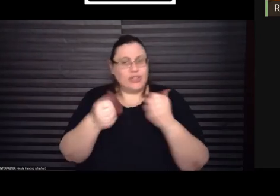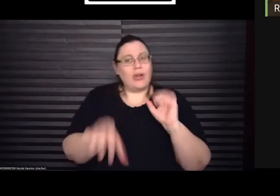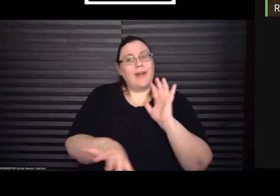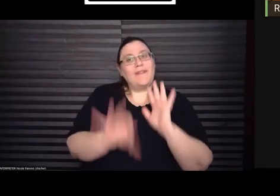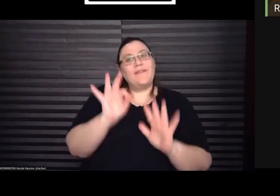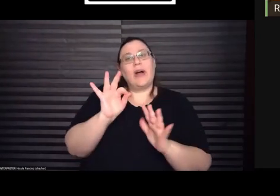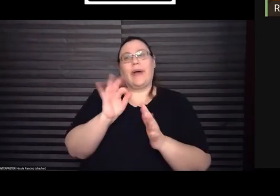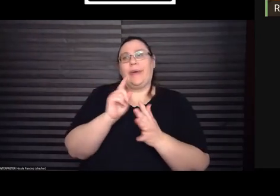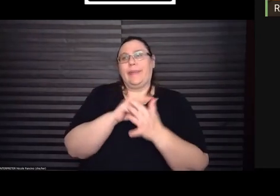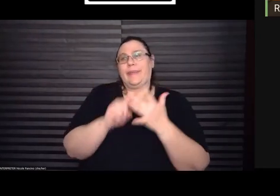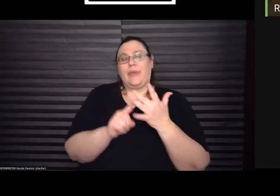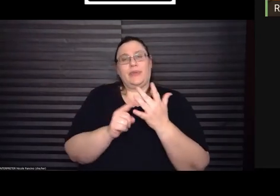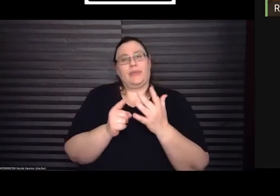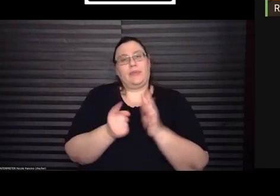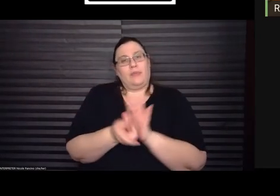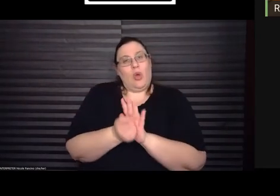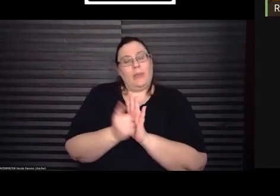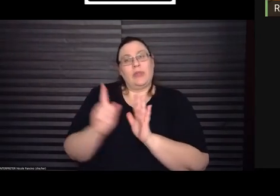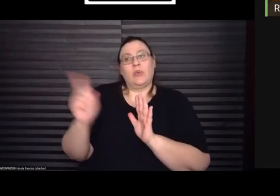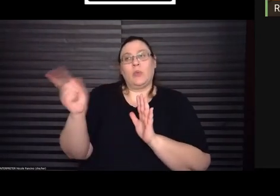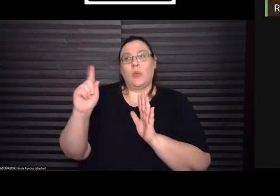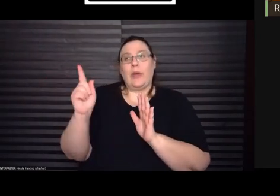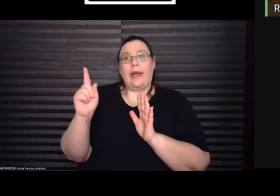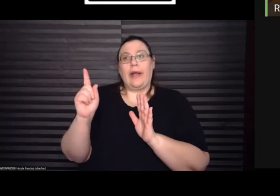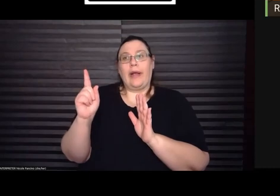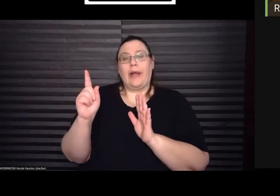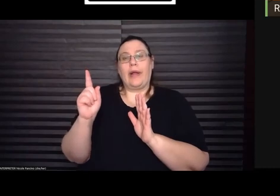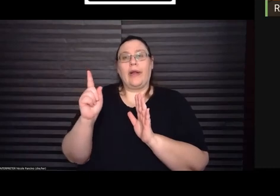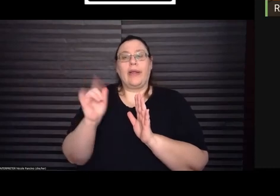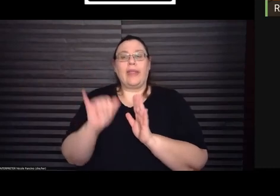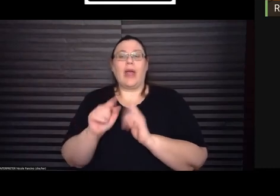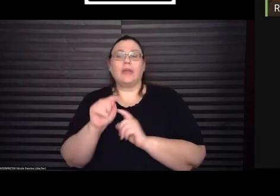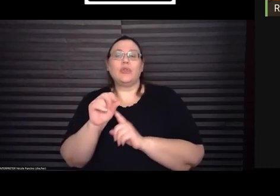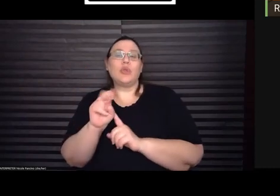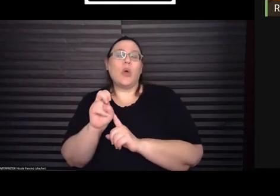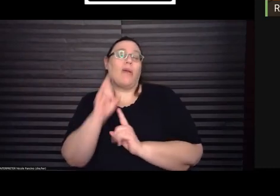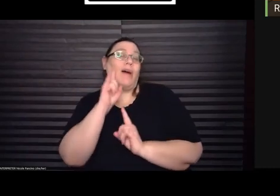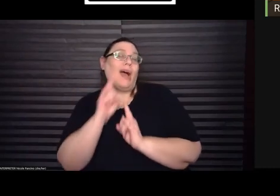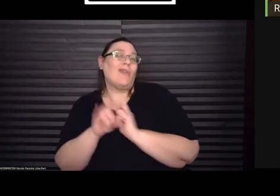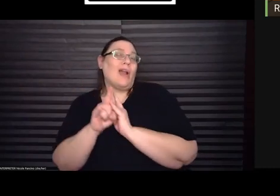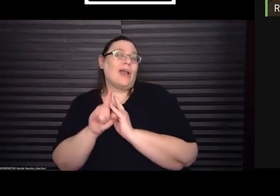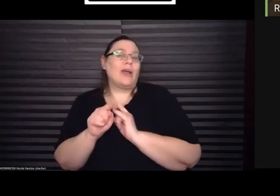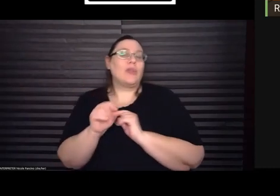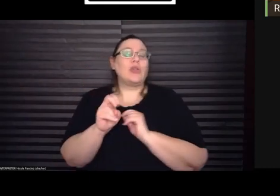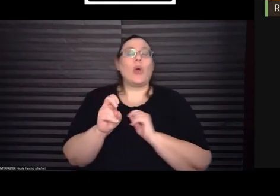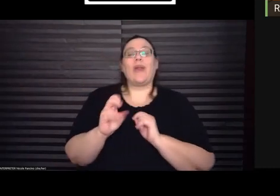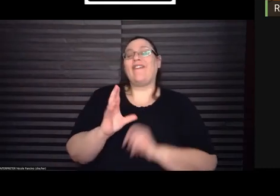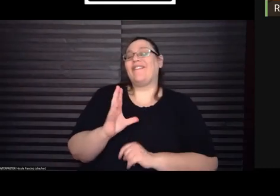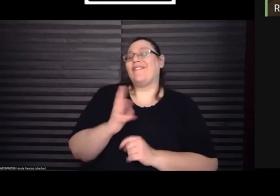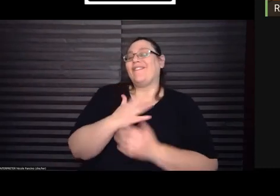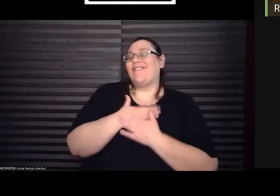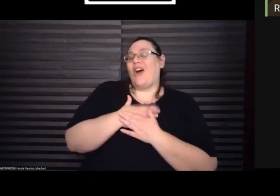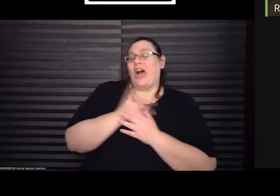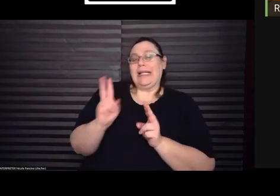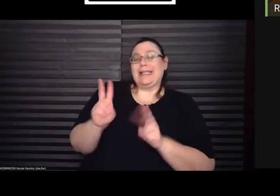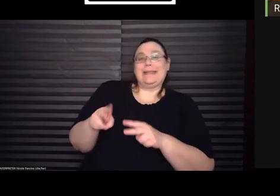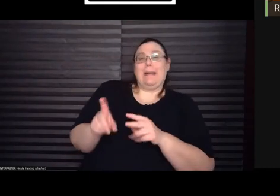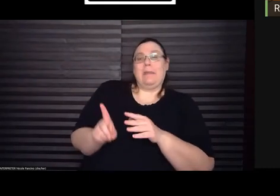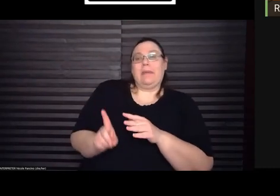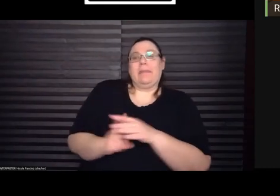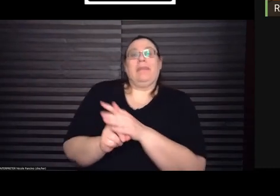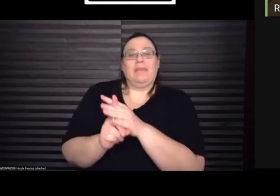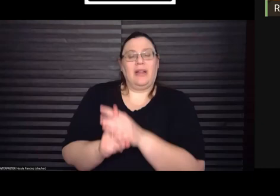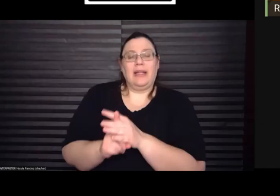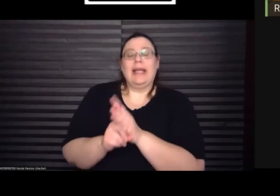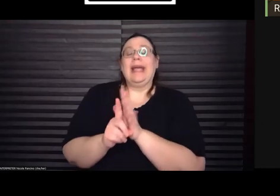try to find all of those instances where that little tone of irony, that tone of fond contempt kind of crept in. And I